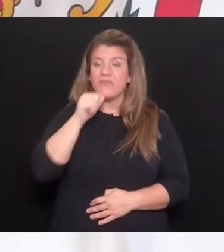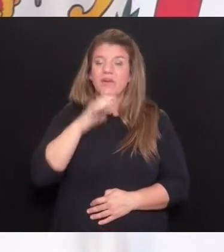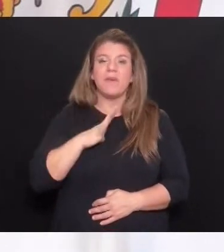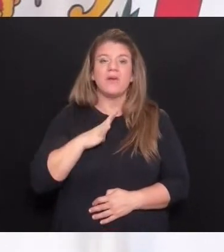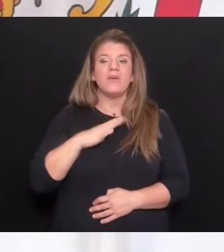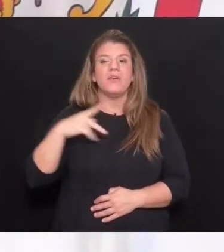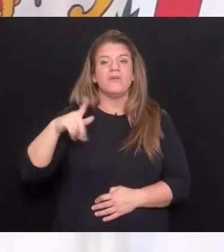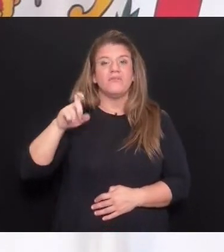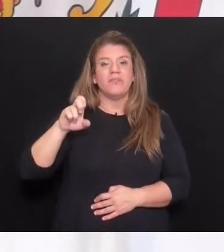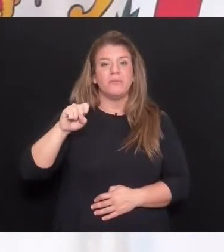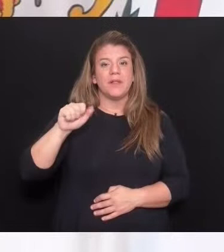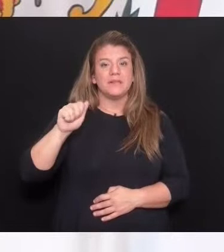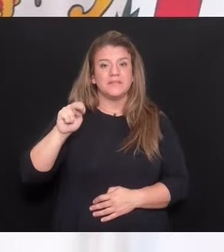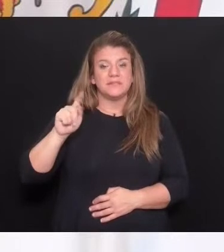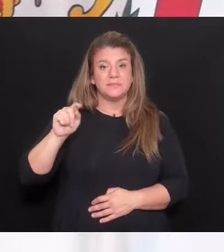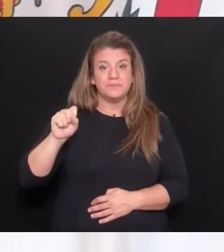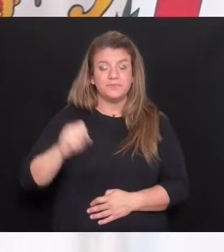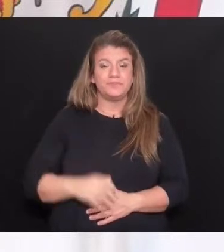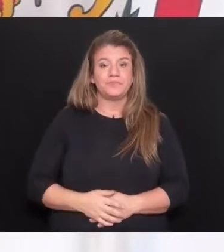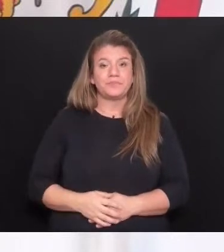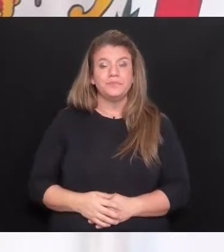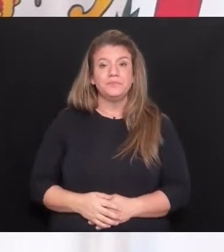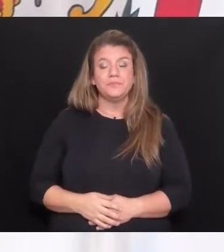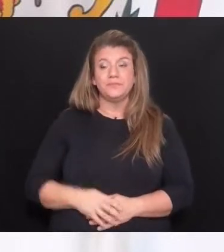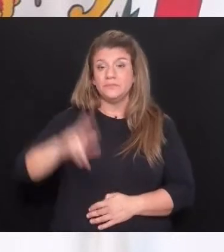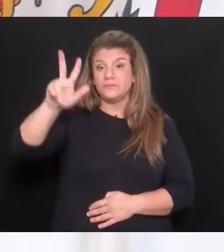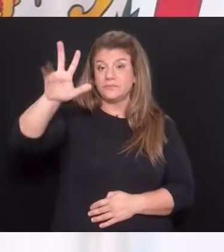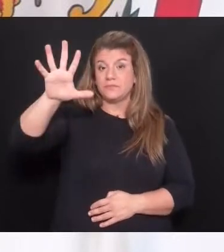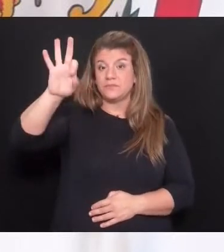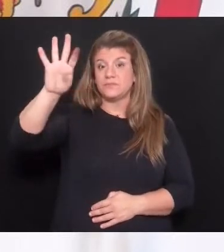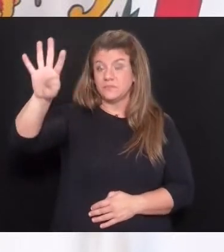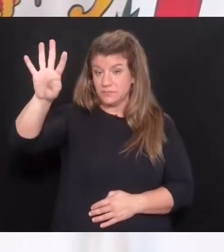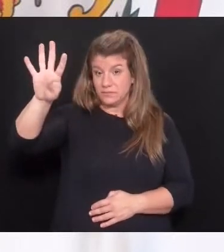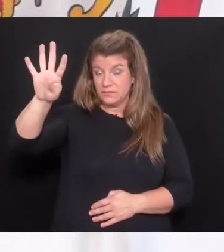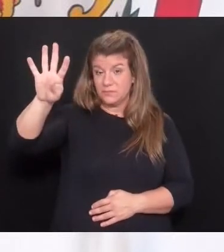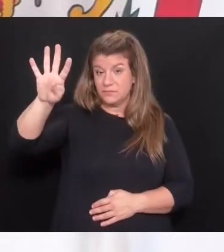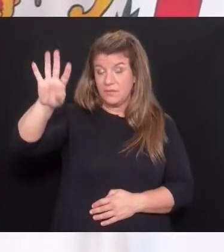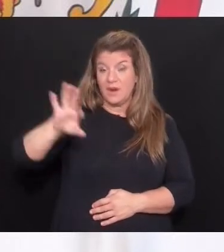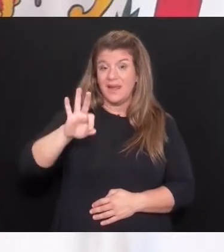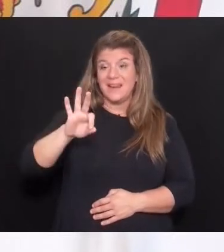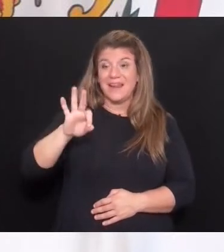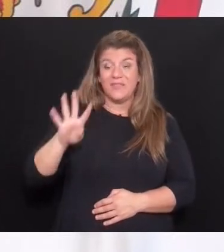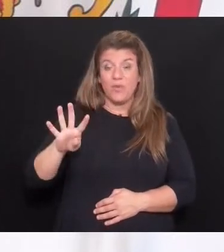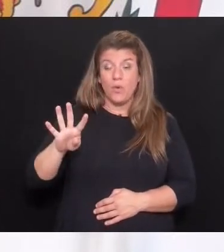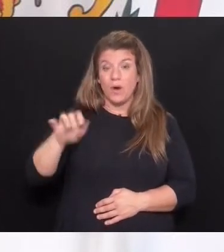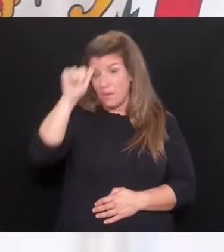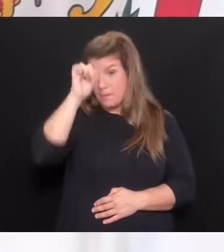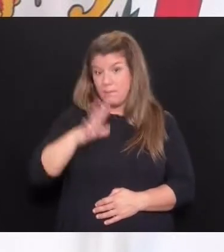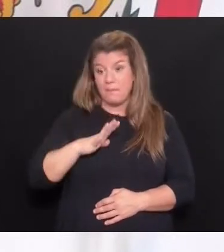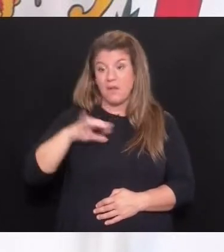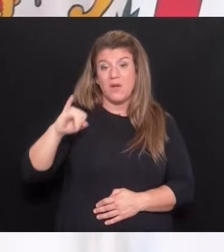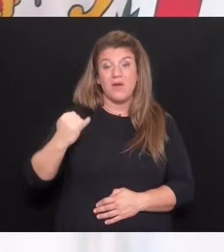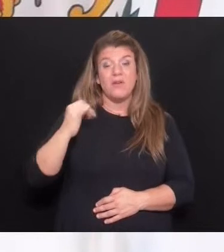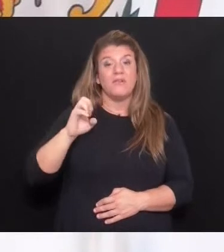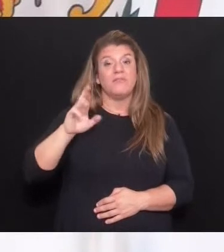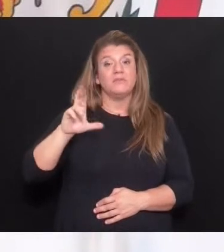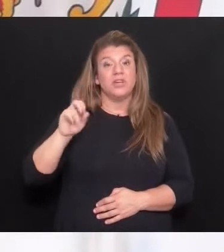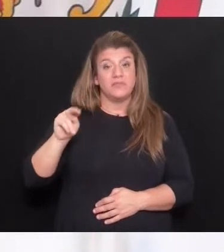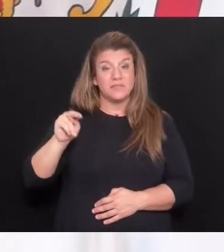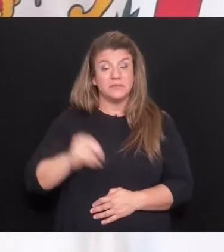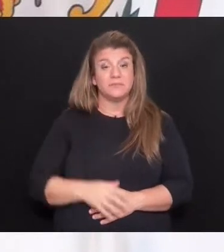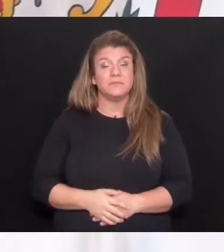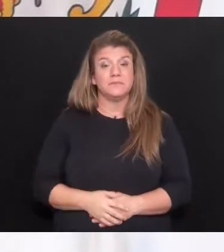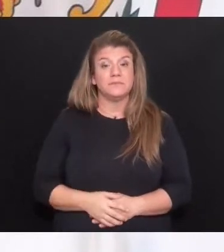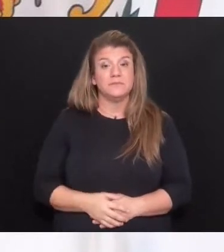female from Pleasance County. The 3,594th death, a 94-year-old male from Jefferson County.